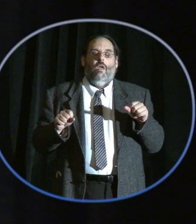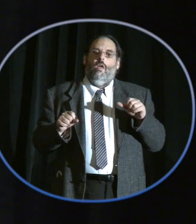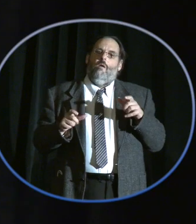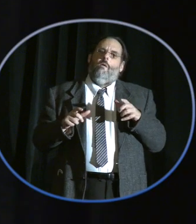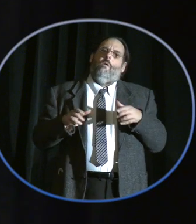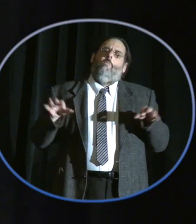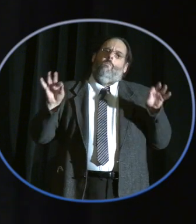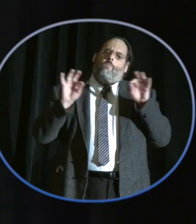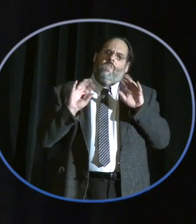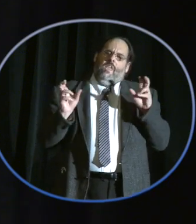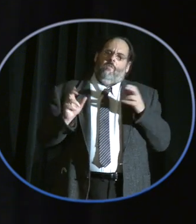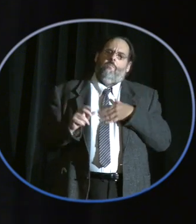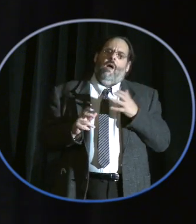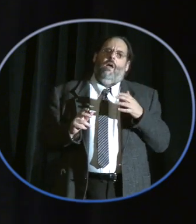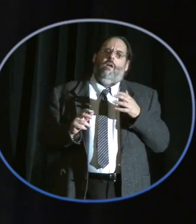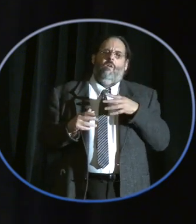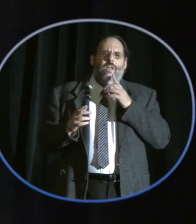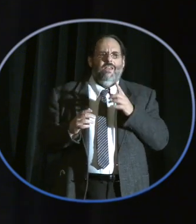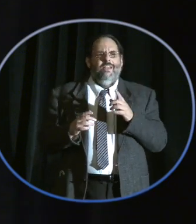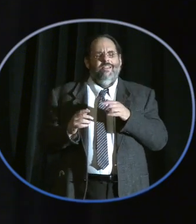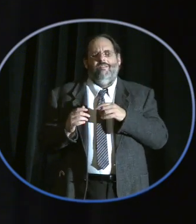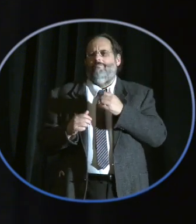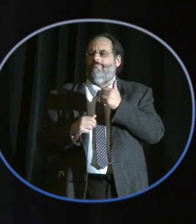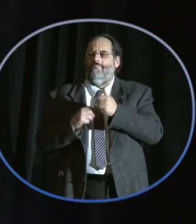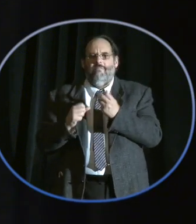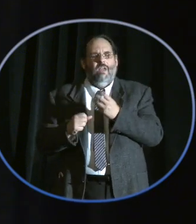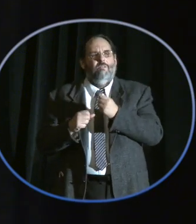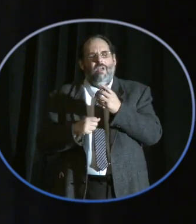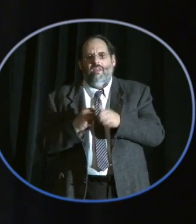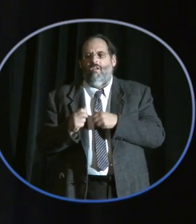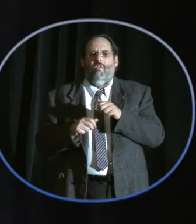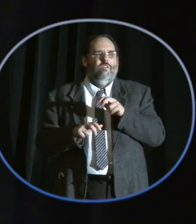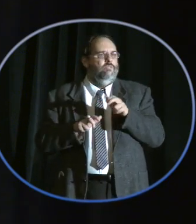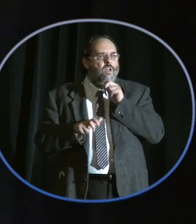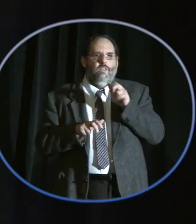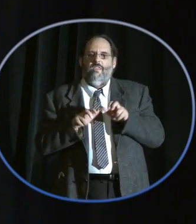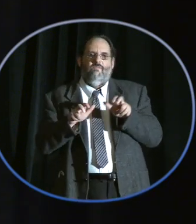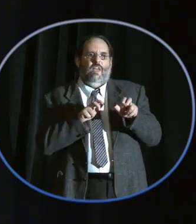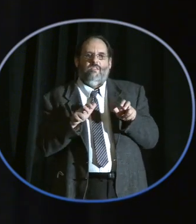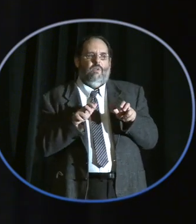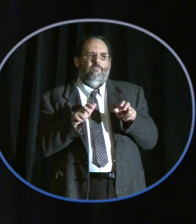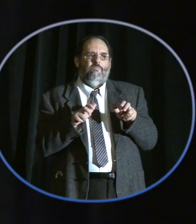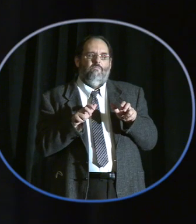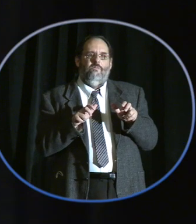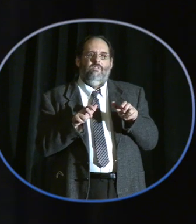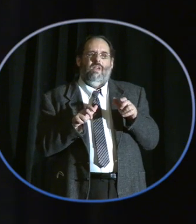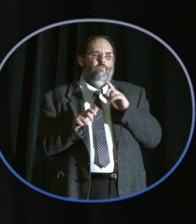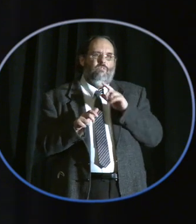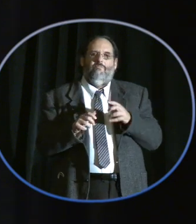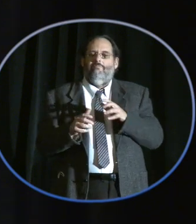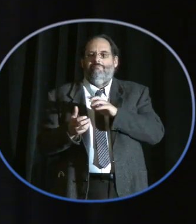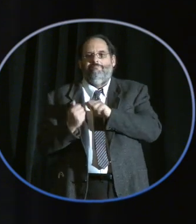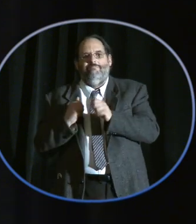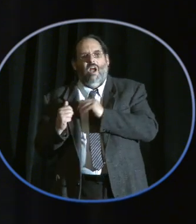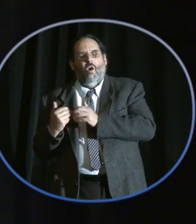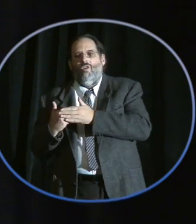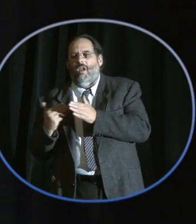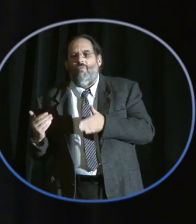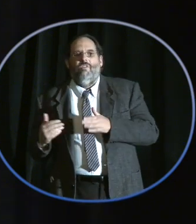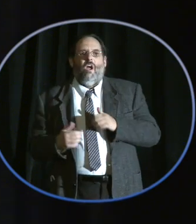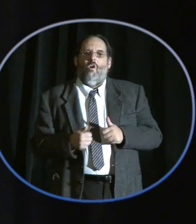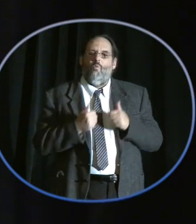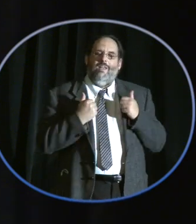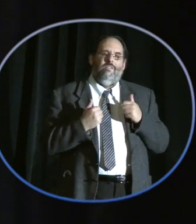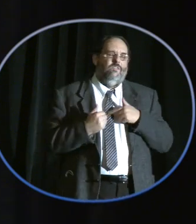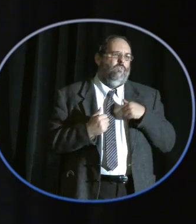my administration has been overcoming the decades of disinvestment that far too many of our neighborhoods and residents have had